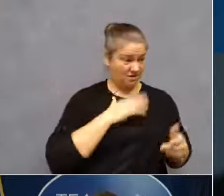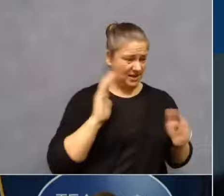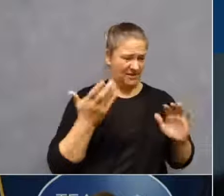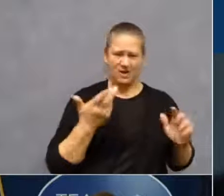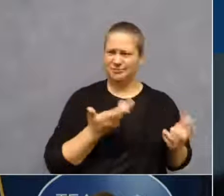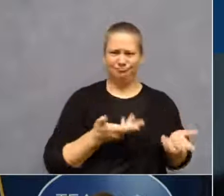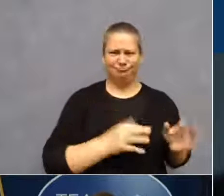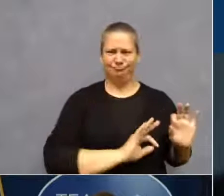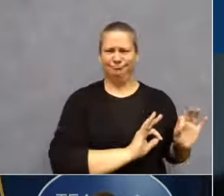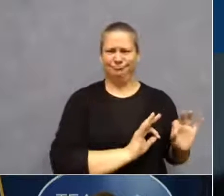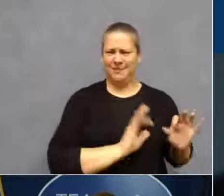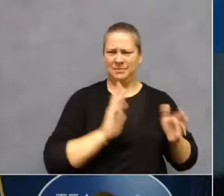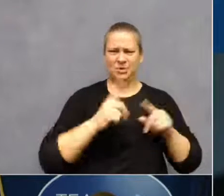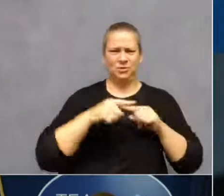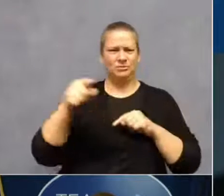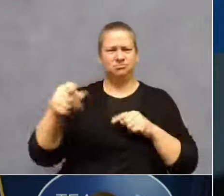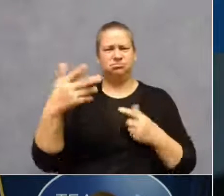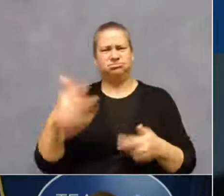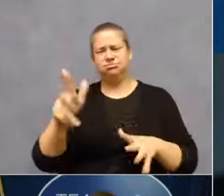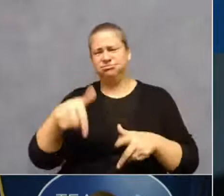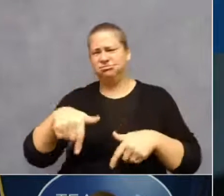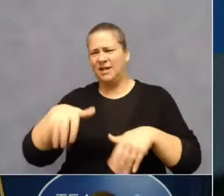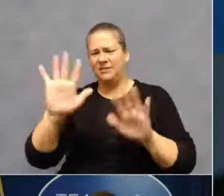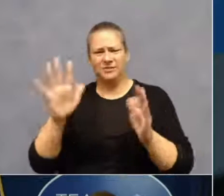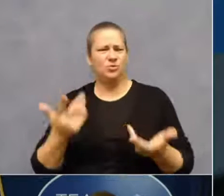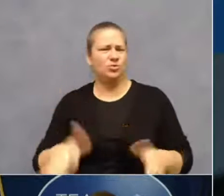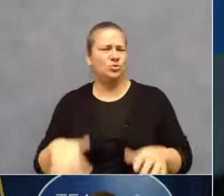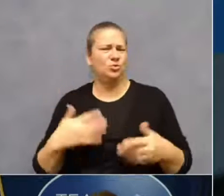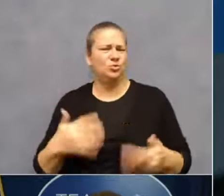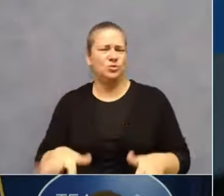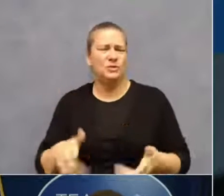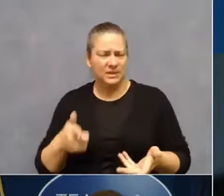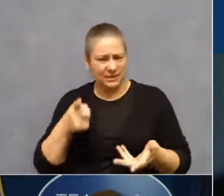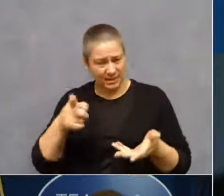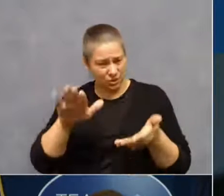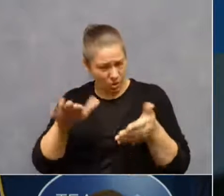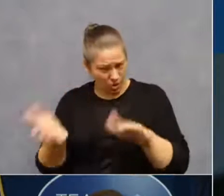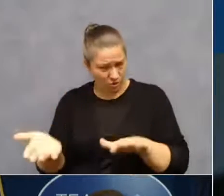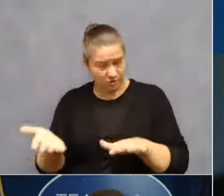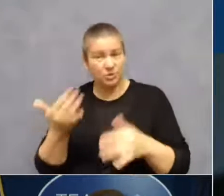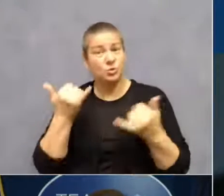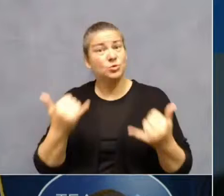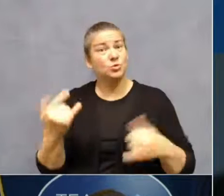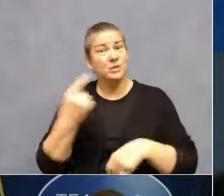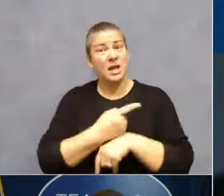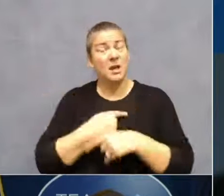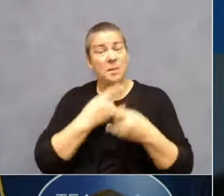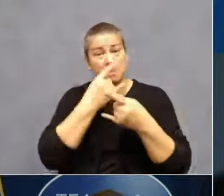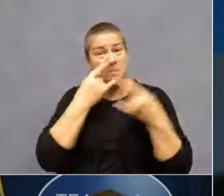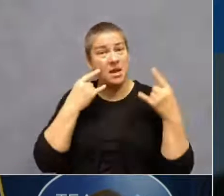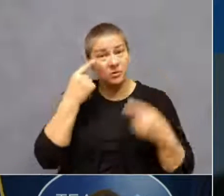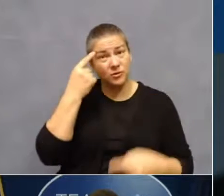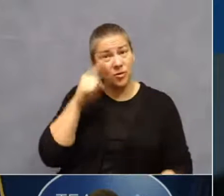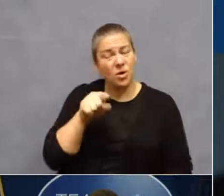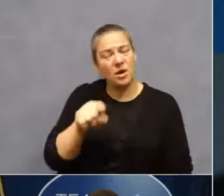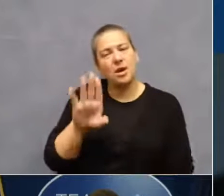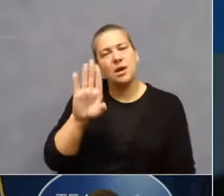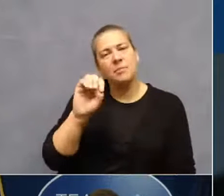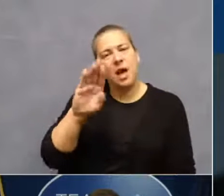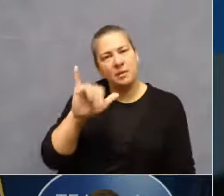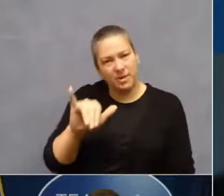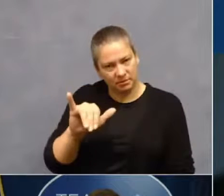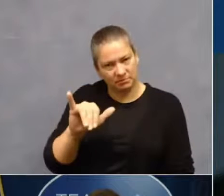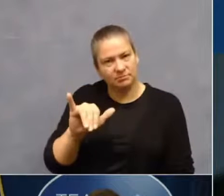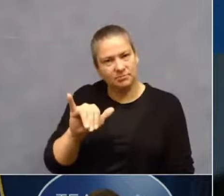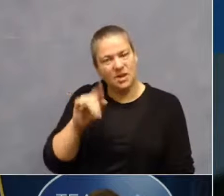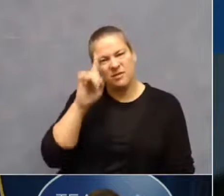your stepdad, who we have lost. So today, I wear my mask for Bobby and for his family. We love